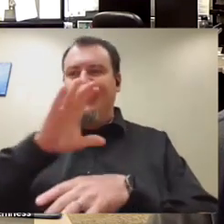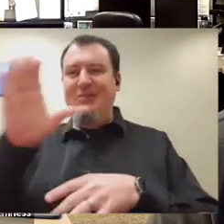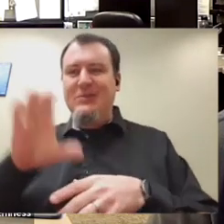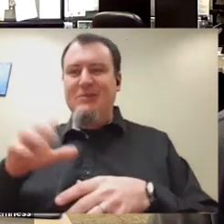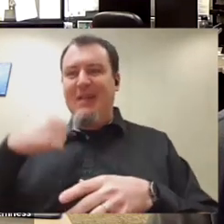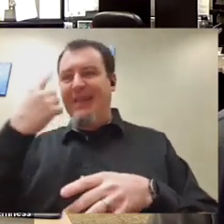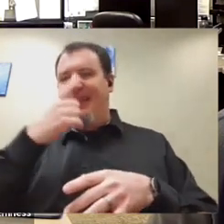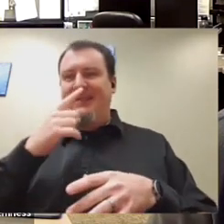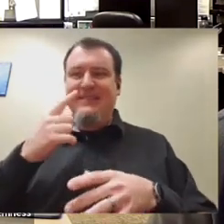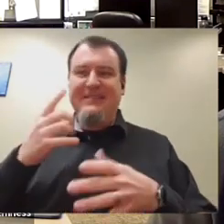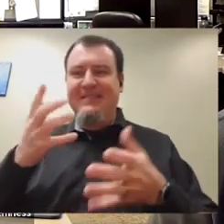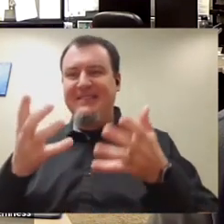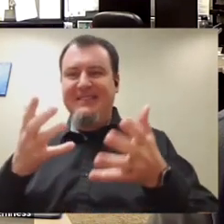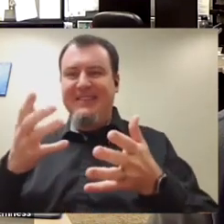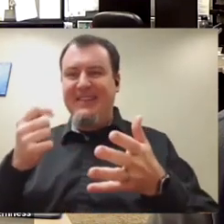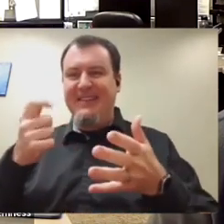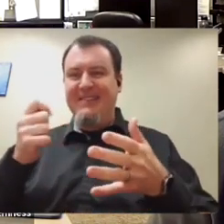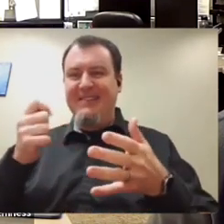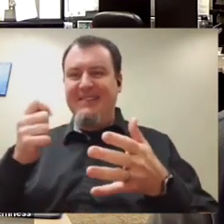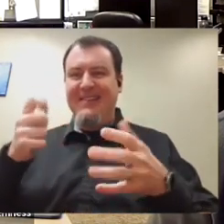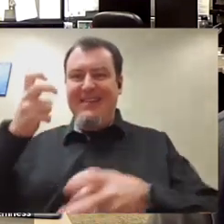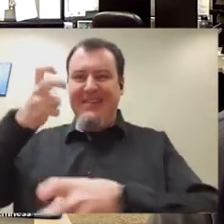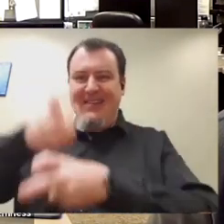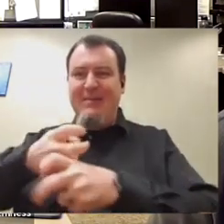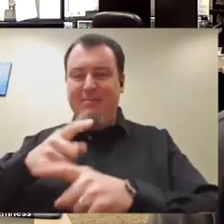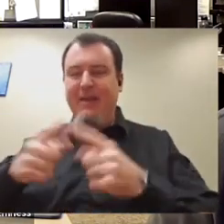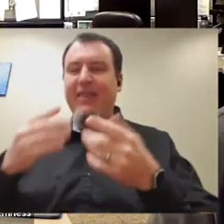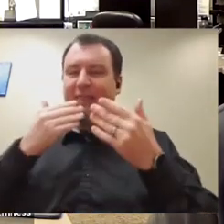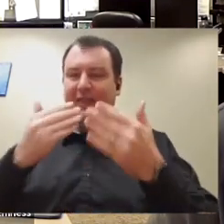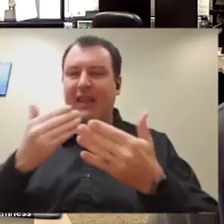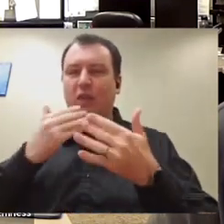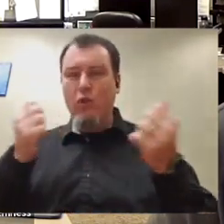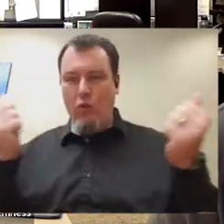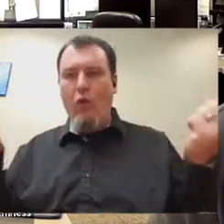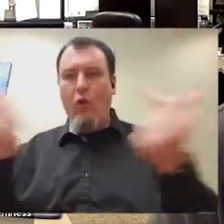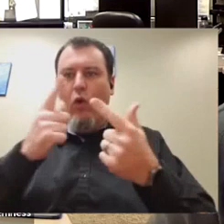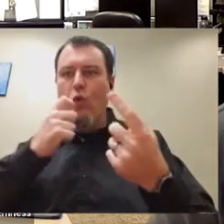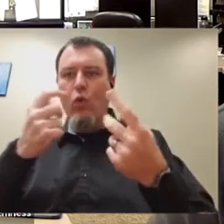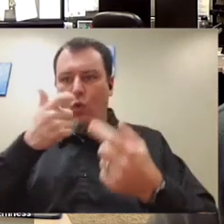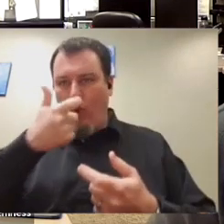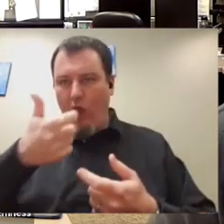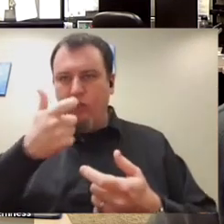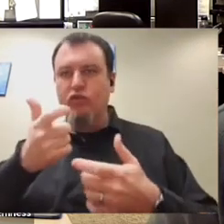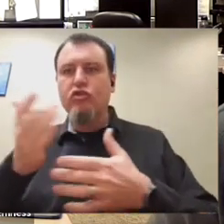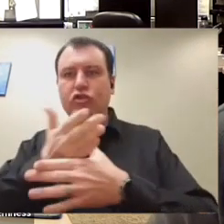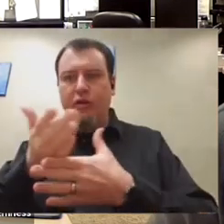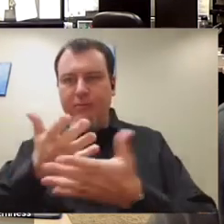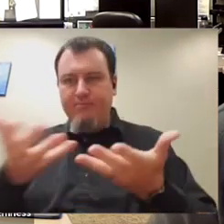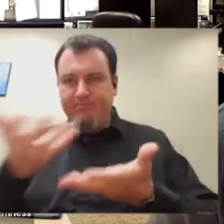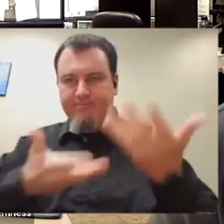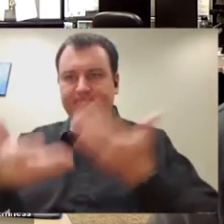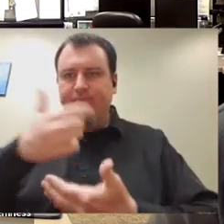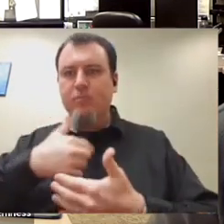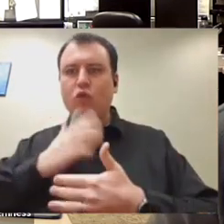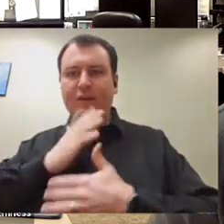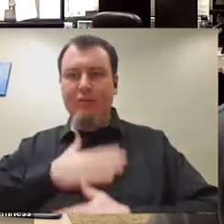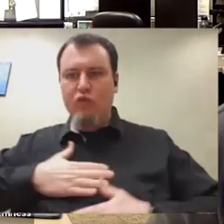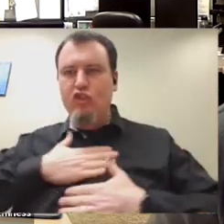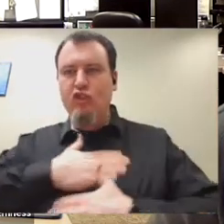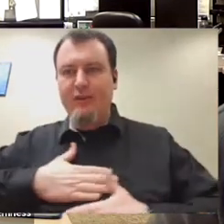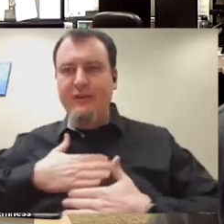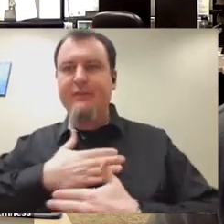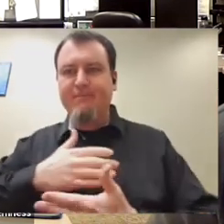sure it leaves some extra as well. But truly, thank you, Mark, for joining us and sharing this message. I really, really appreciate